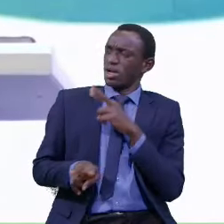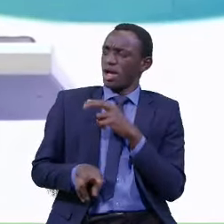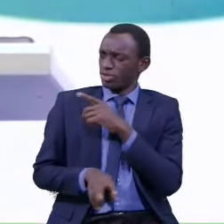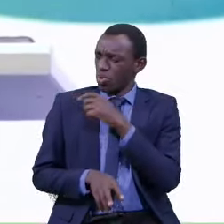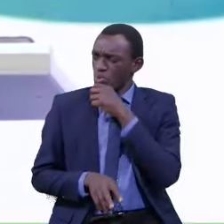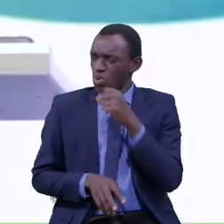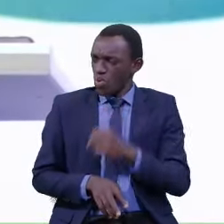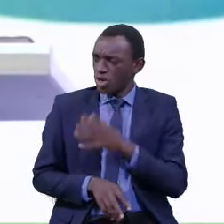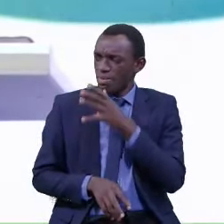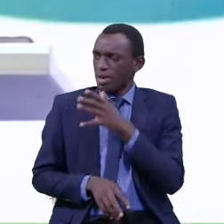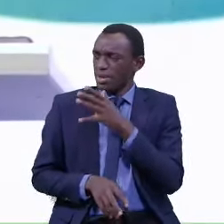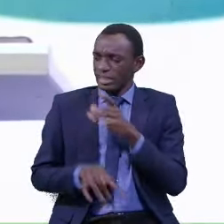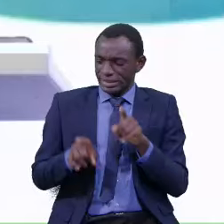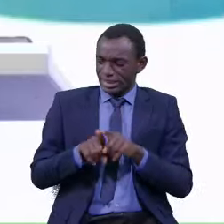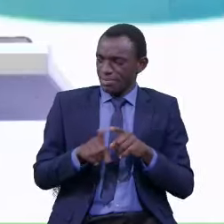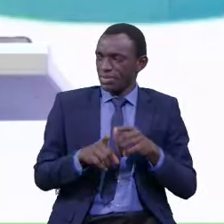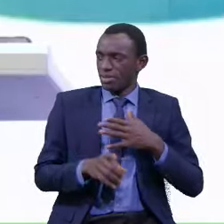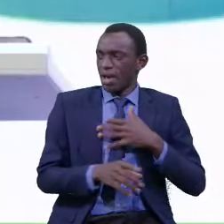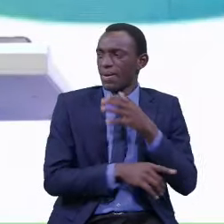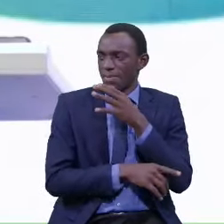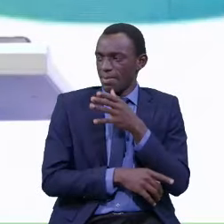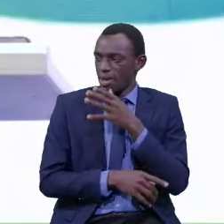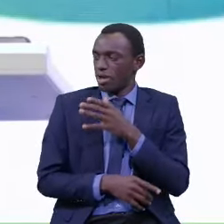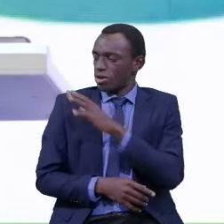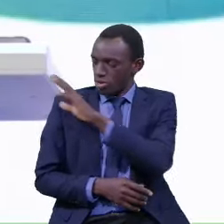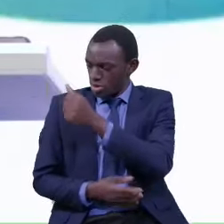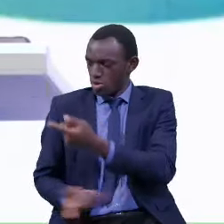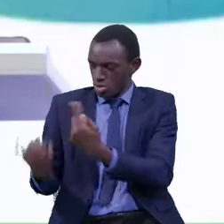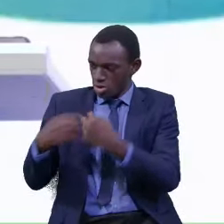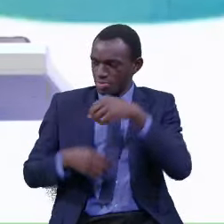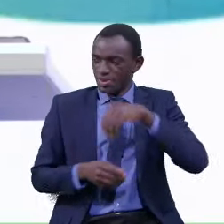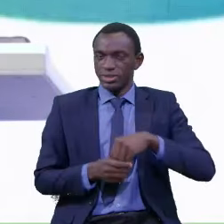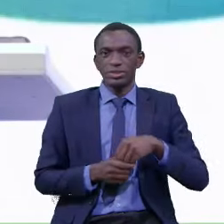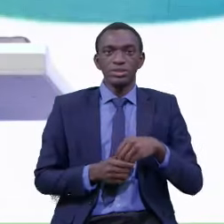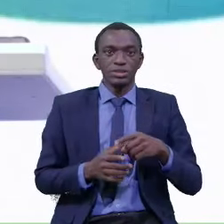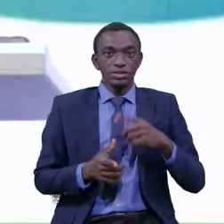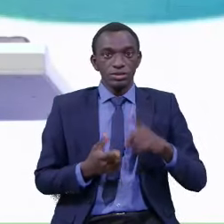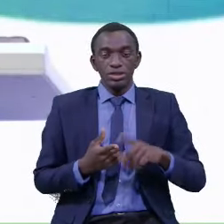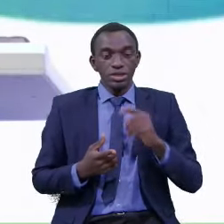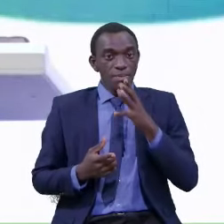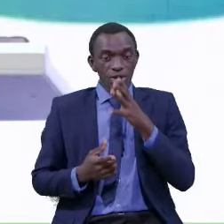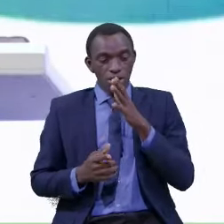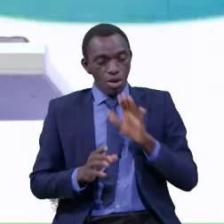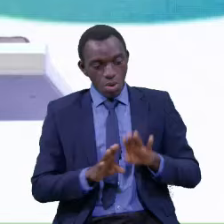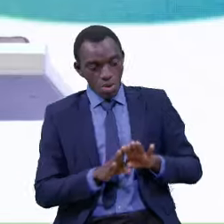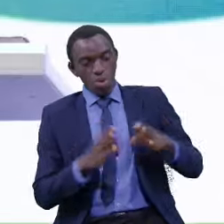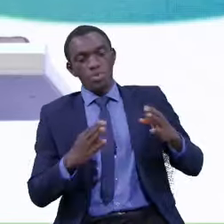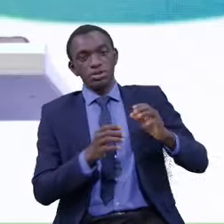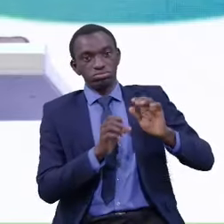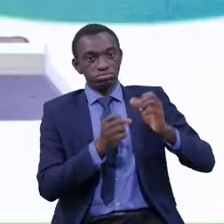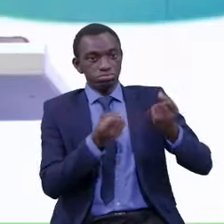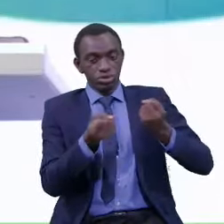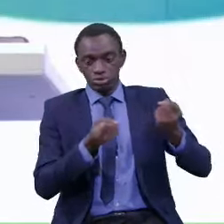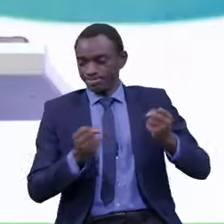my mother. Mother, please come in. And then she came in with her load.